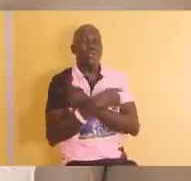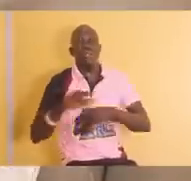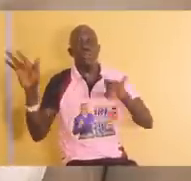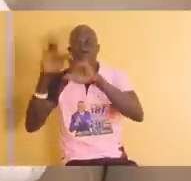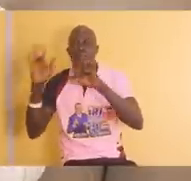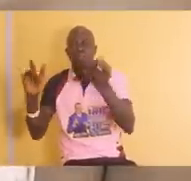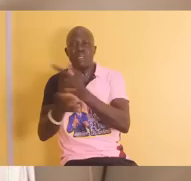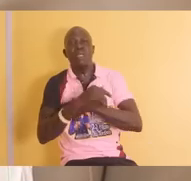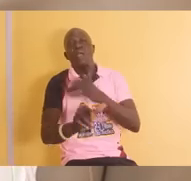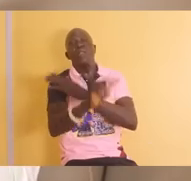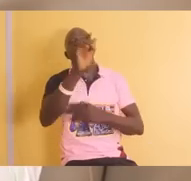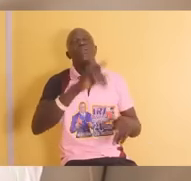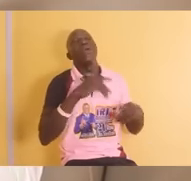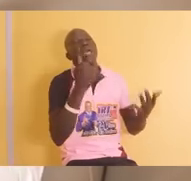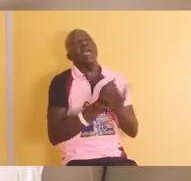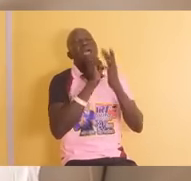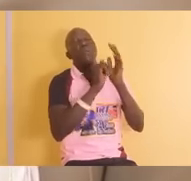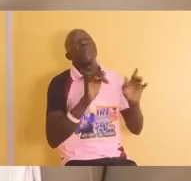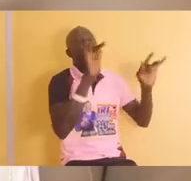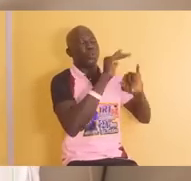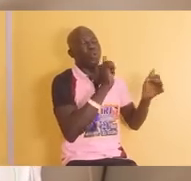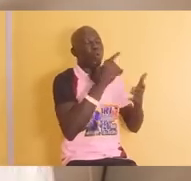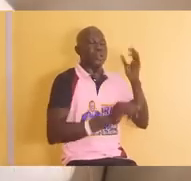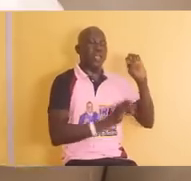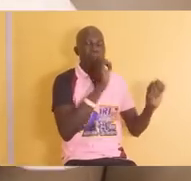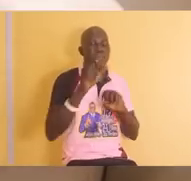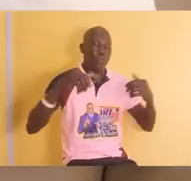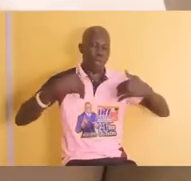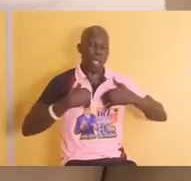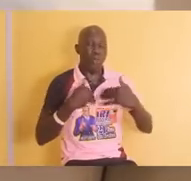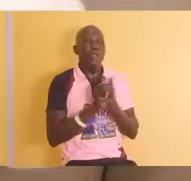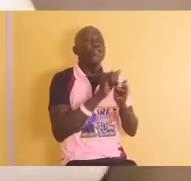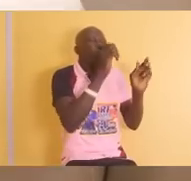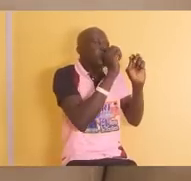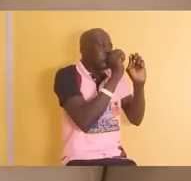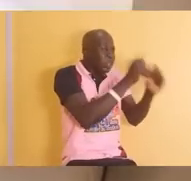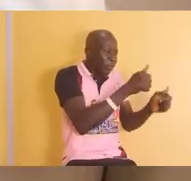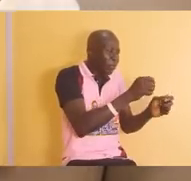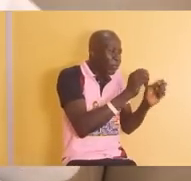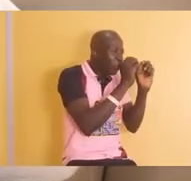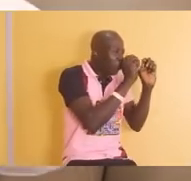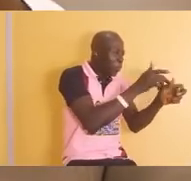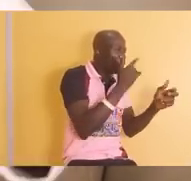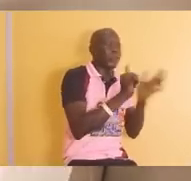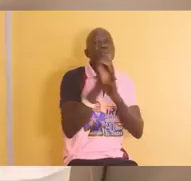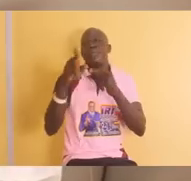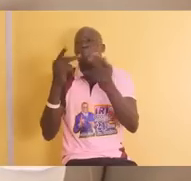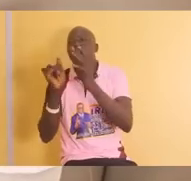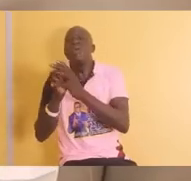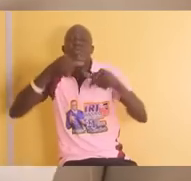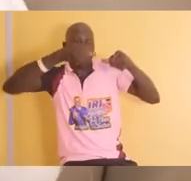not. Today, the prophet. Help the prophet. Oh, whatever you have. Just say it as a blessing to your prophet. Say